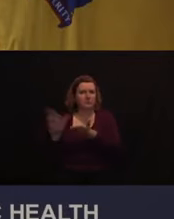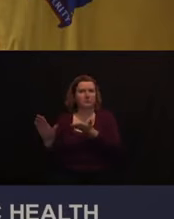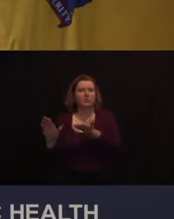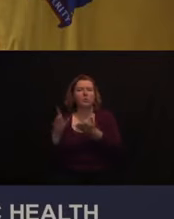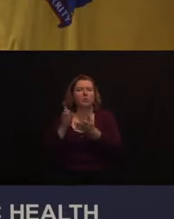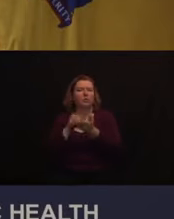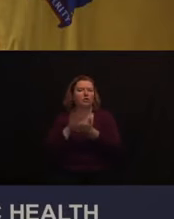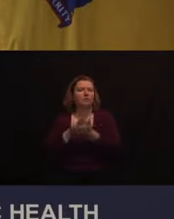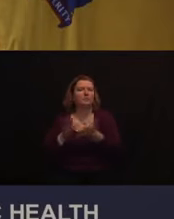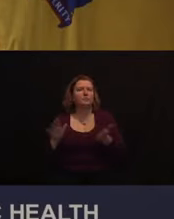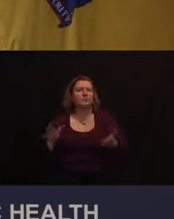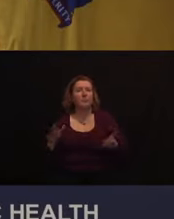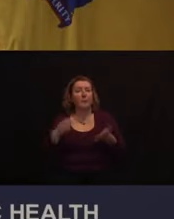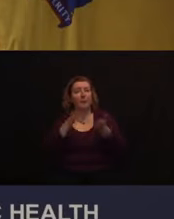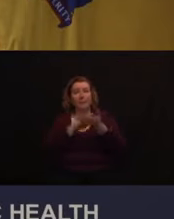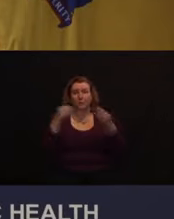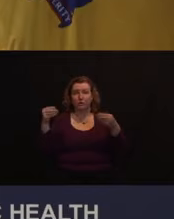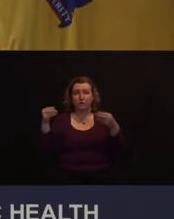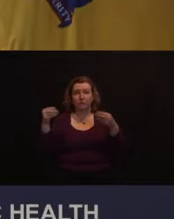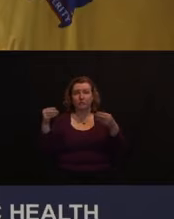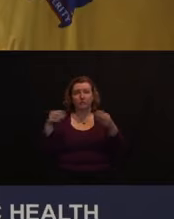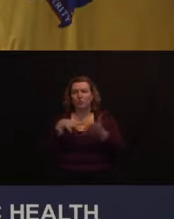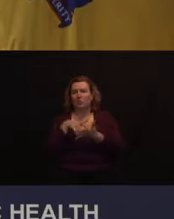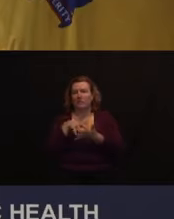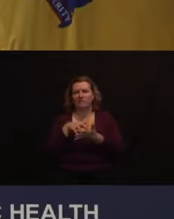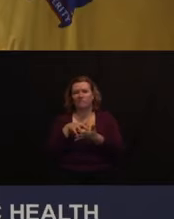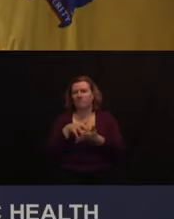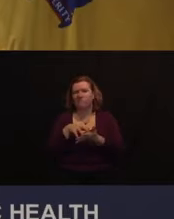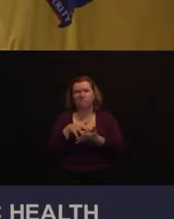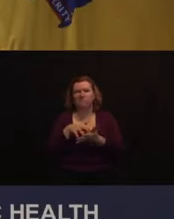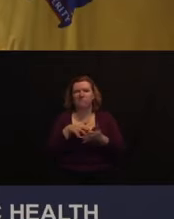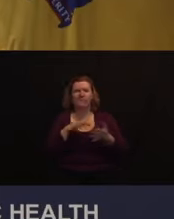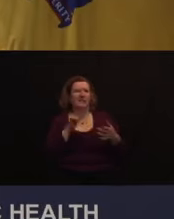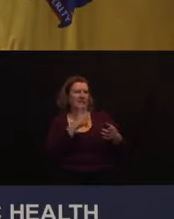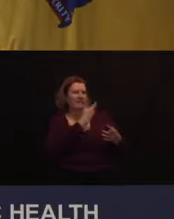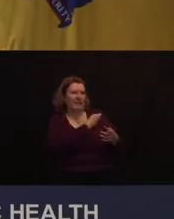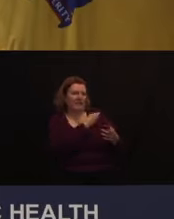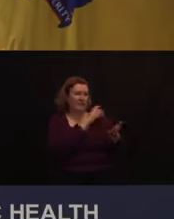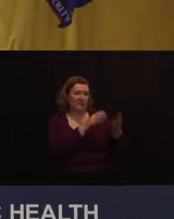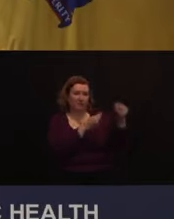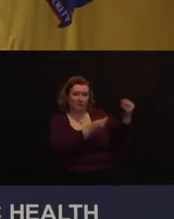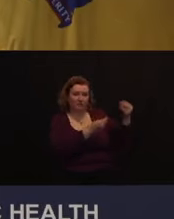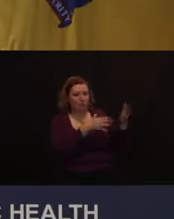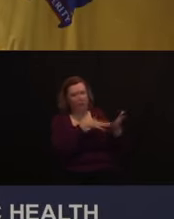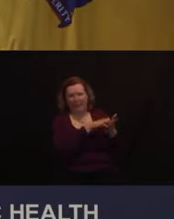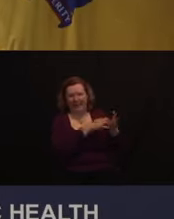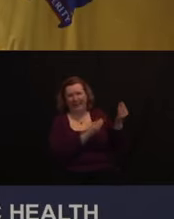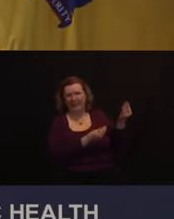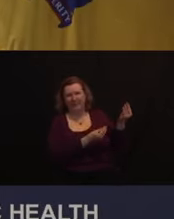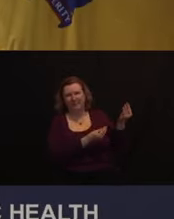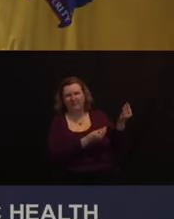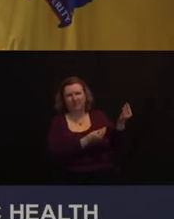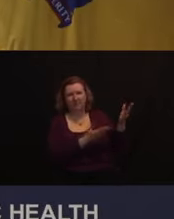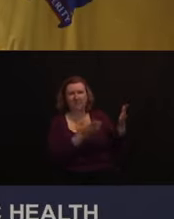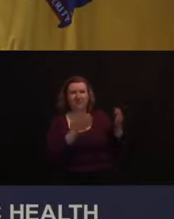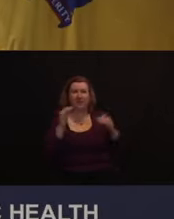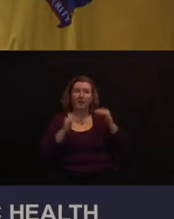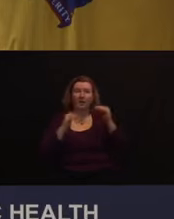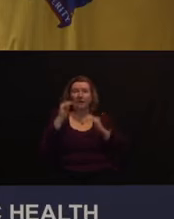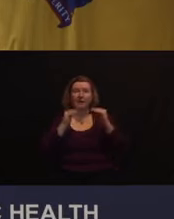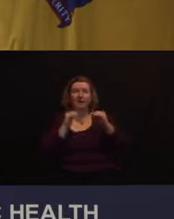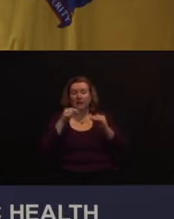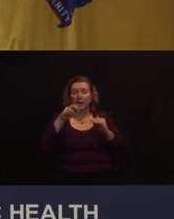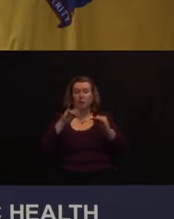courtrooms up and down the state. So that is a concern. There are questions of equity. So this is something you get asked a lot on voting